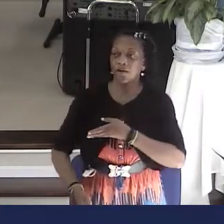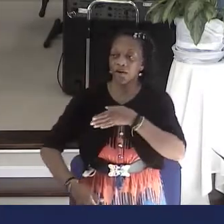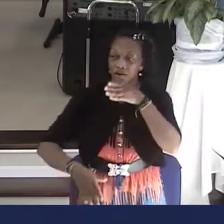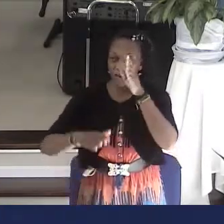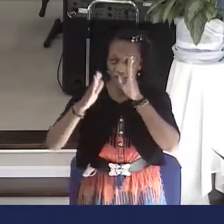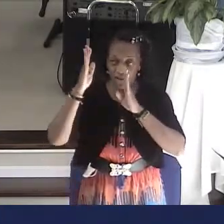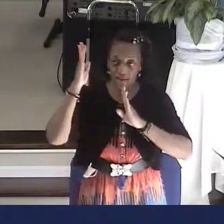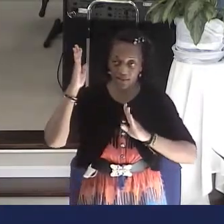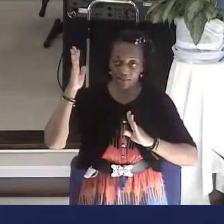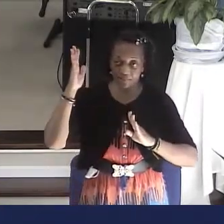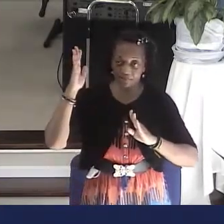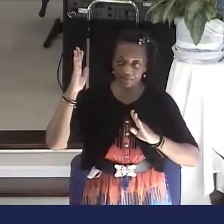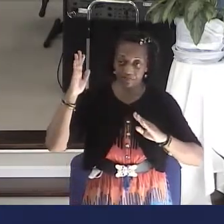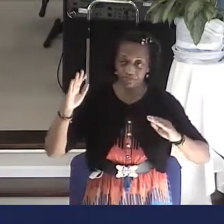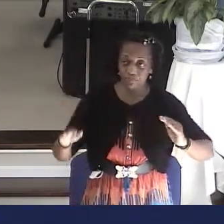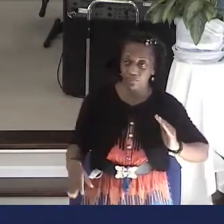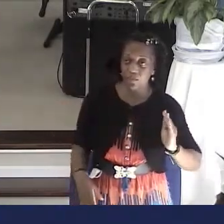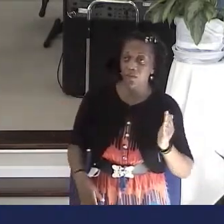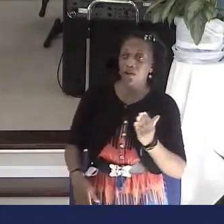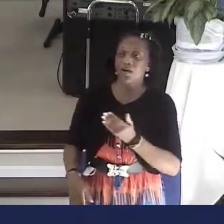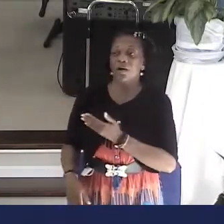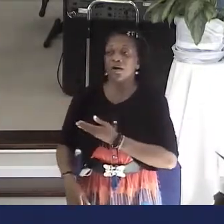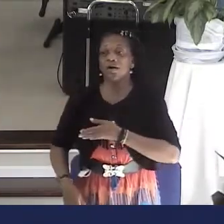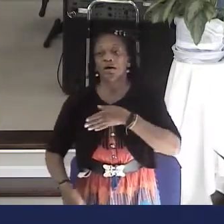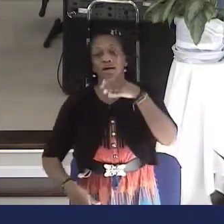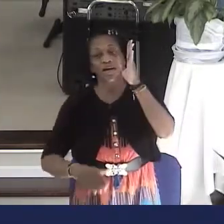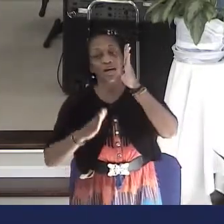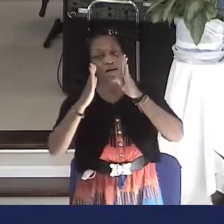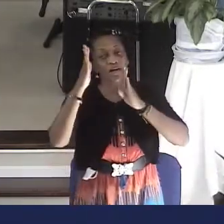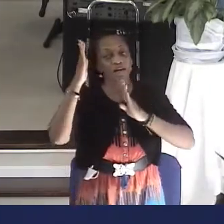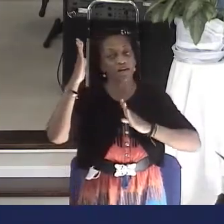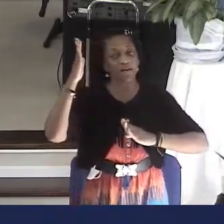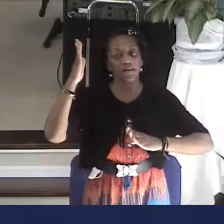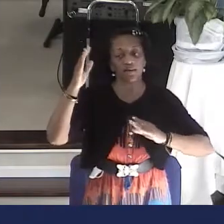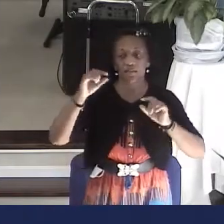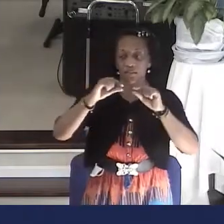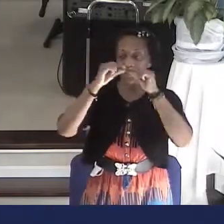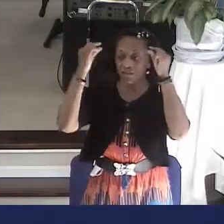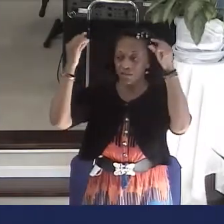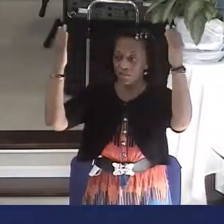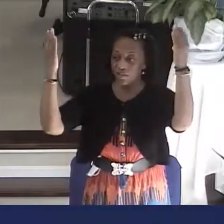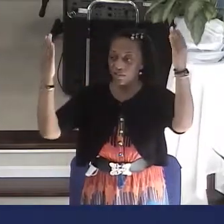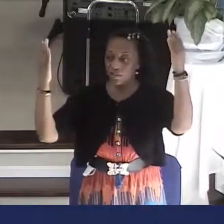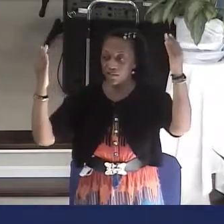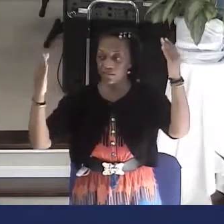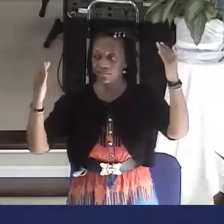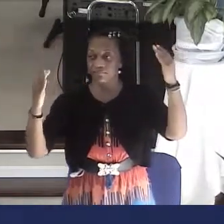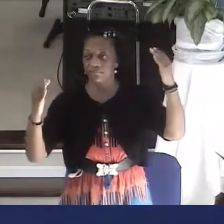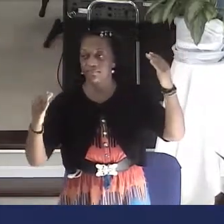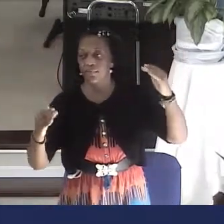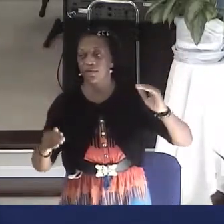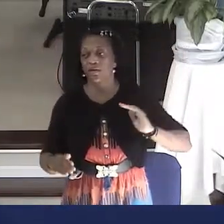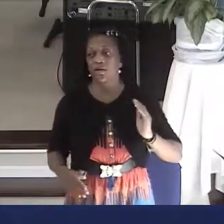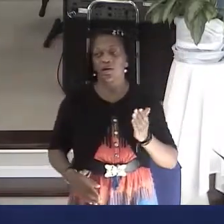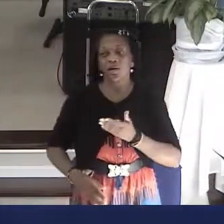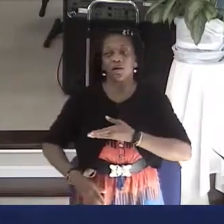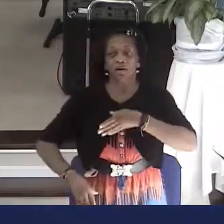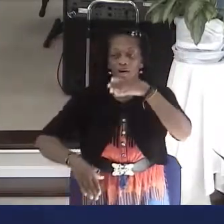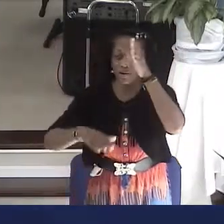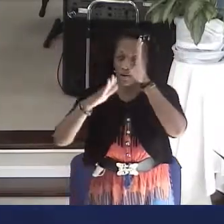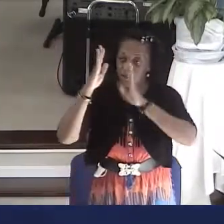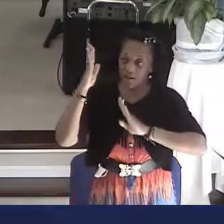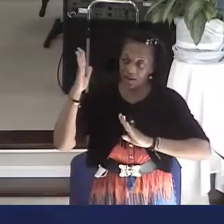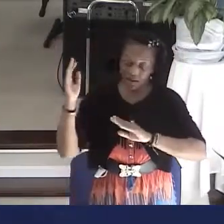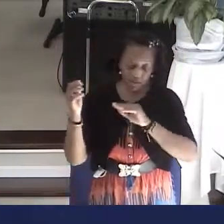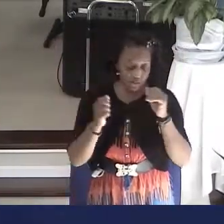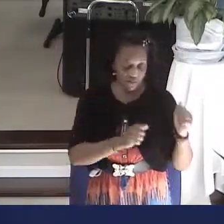God is greater than all our circumstances. Our God is greater. Our God finishes something, then he shows us the